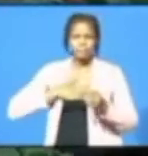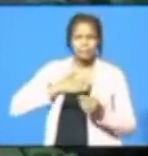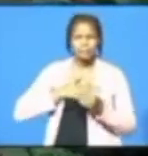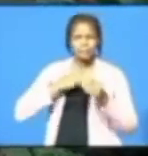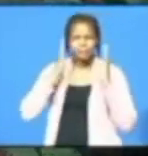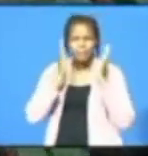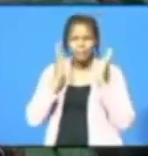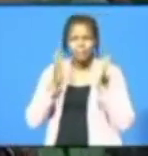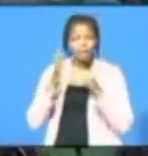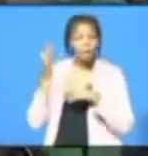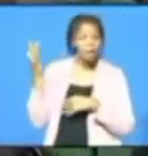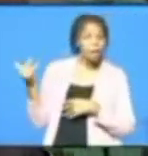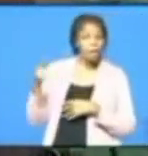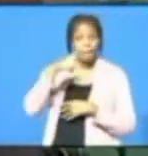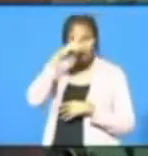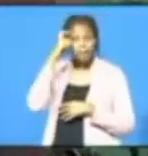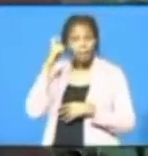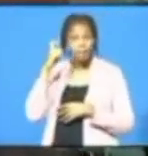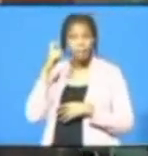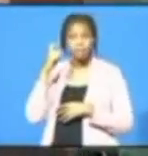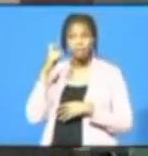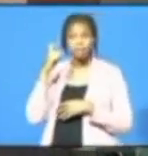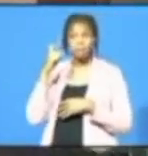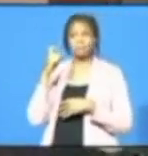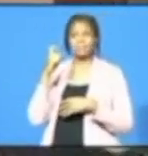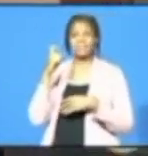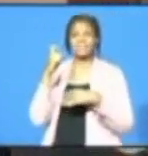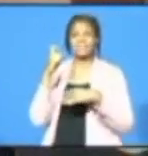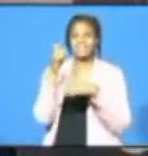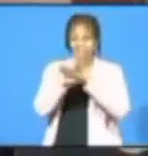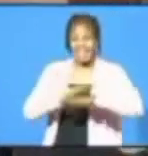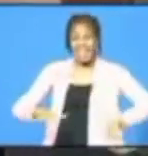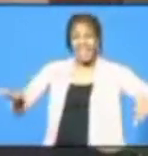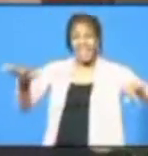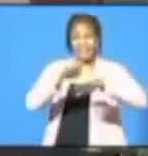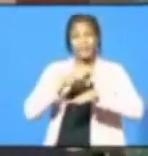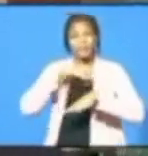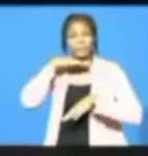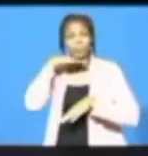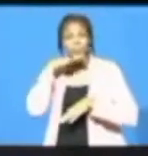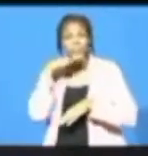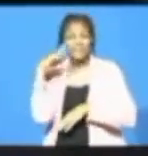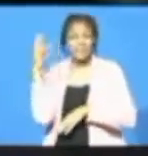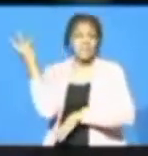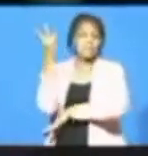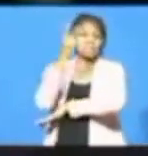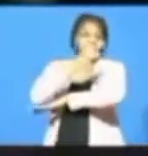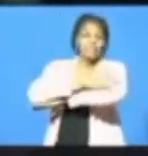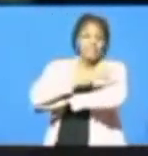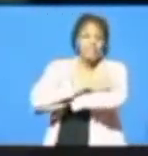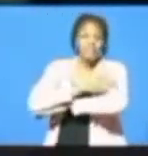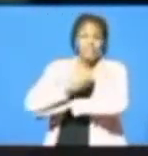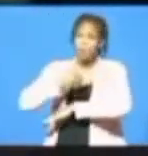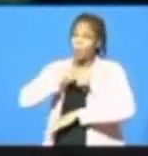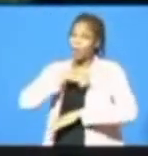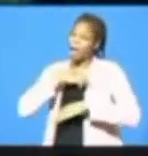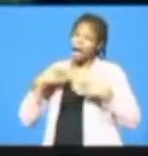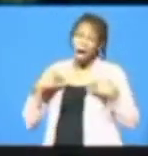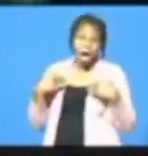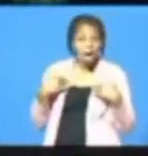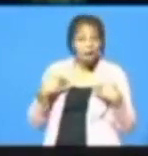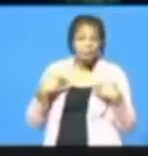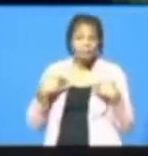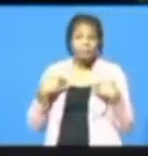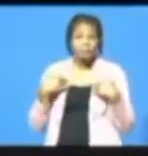Please, because in a land of pollution, Seventh-day Adventists, we have